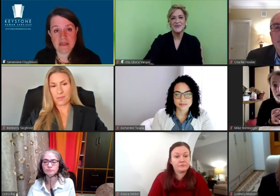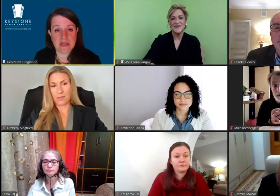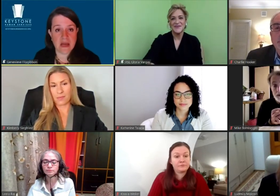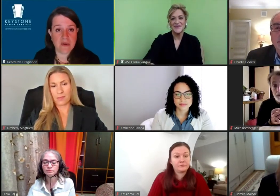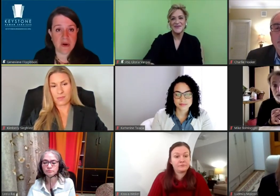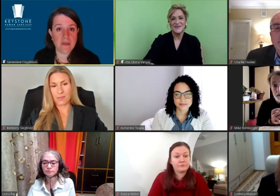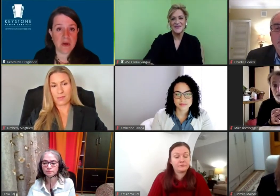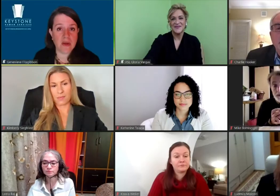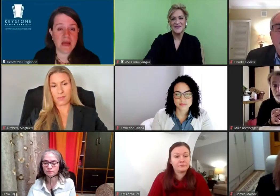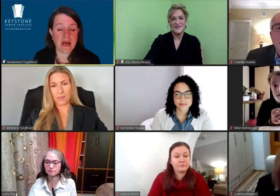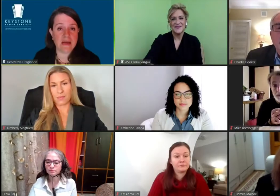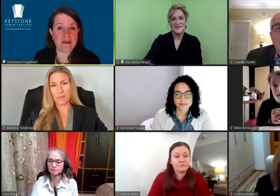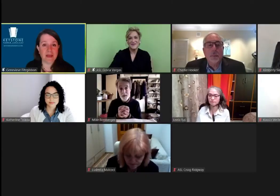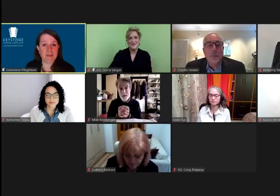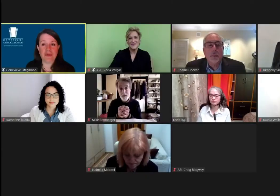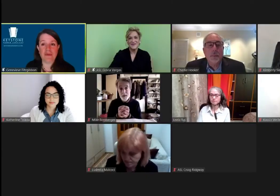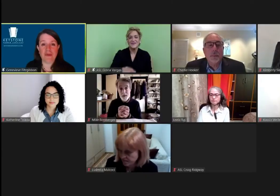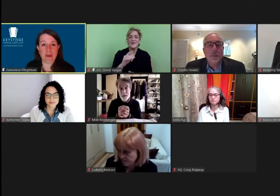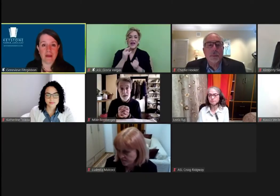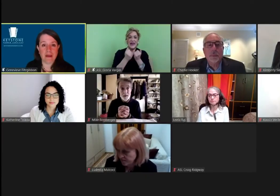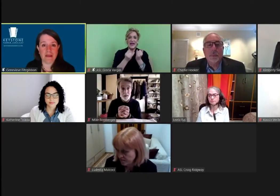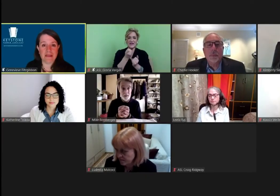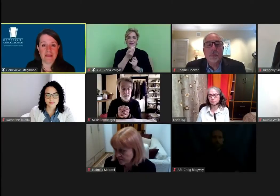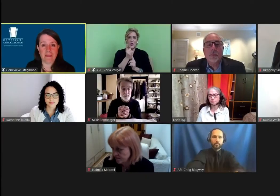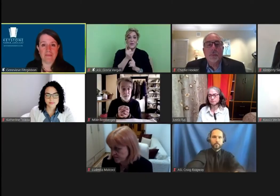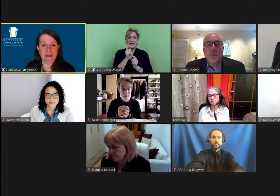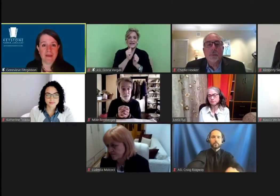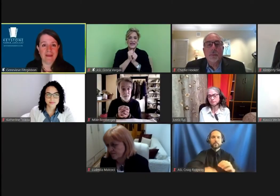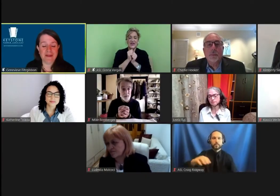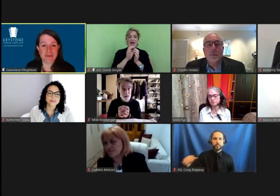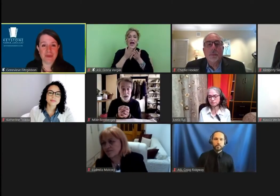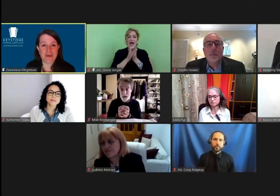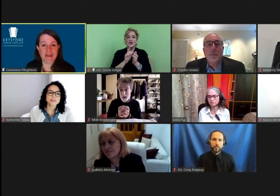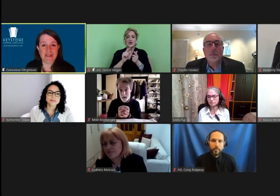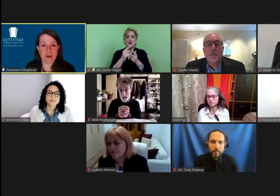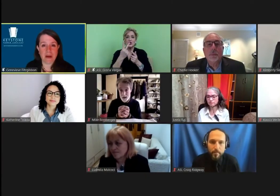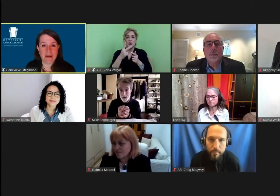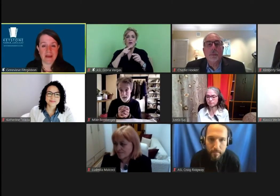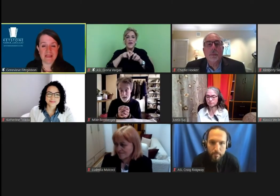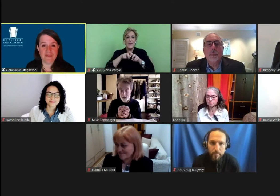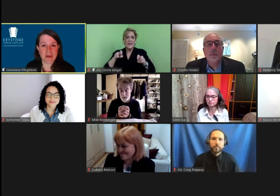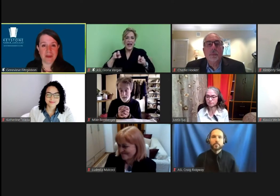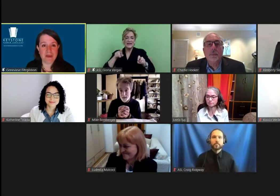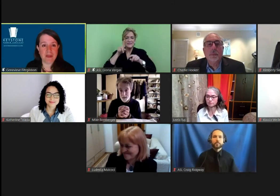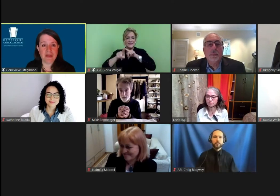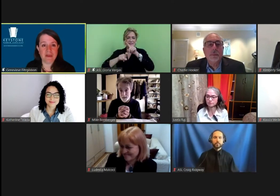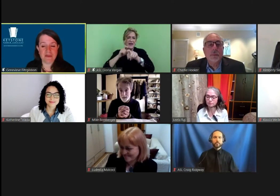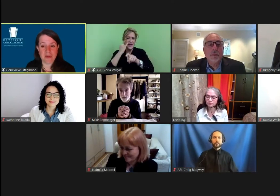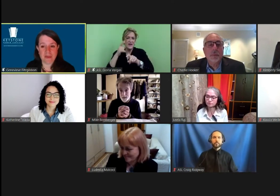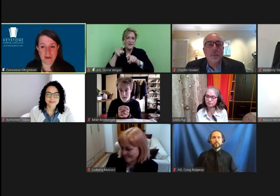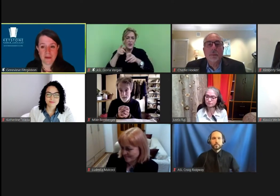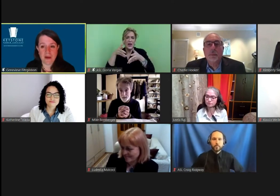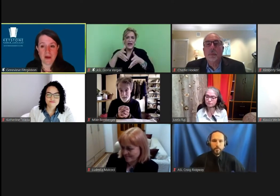minutes together, I'm going to ask maybe two of our panelists, just put you on the spot and ask if you, maybe you would leave us